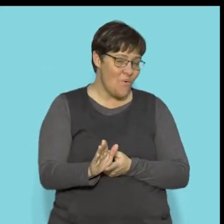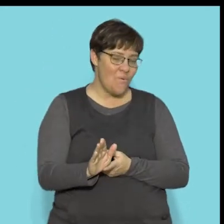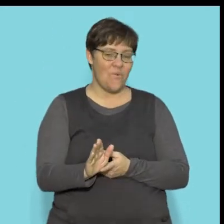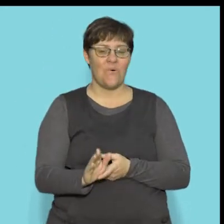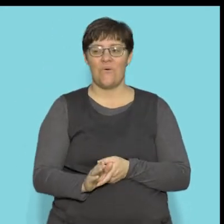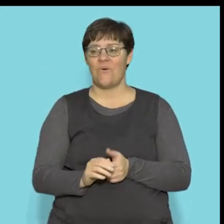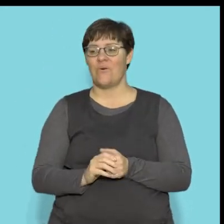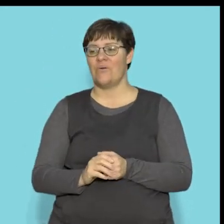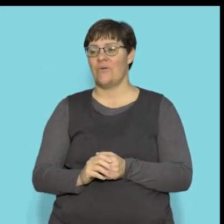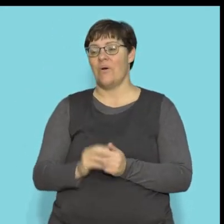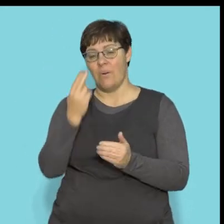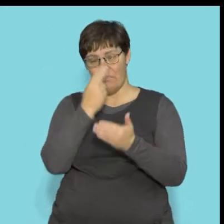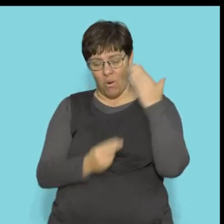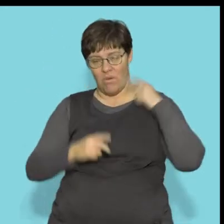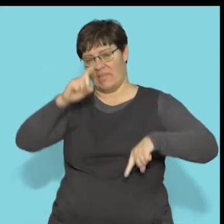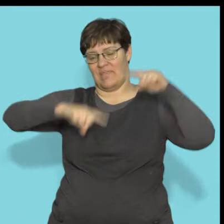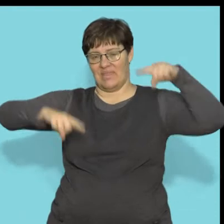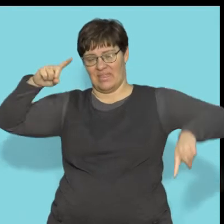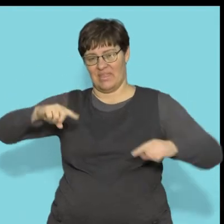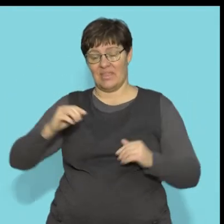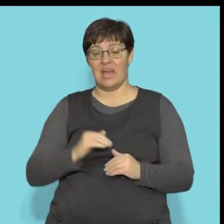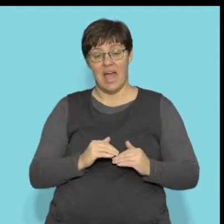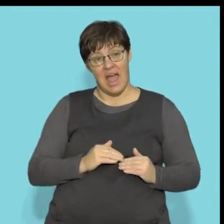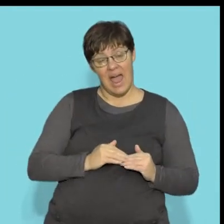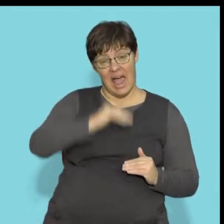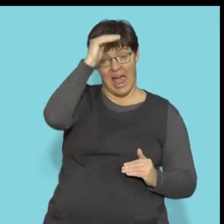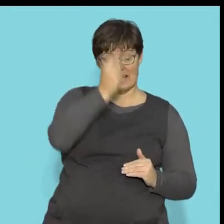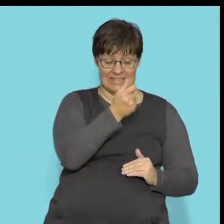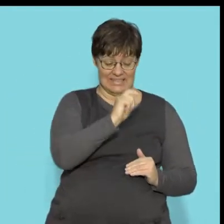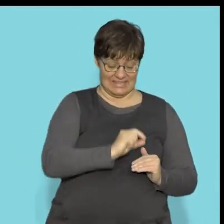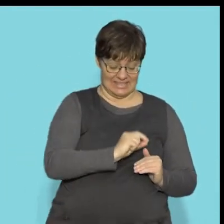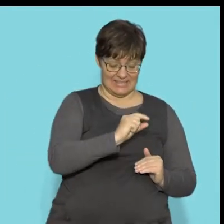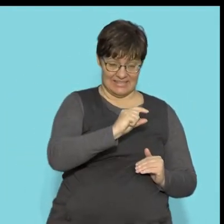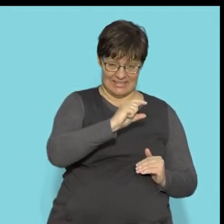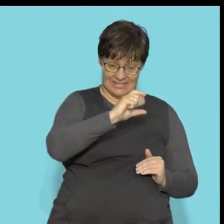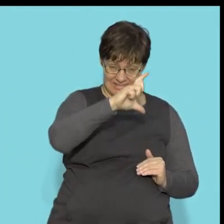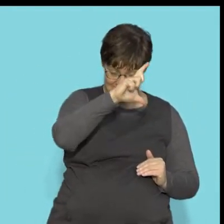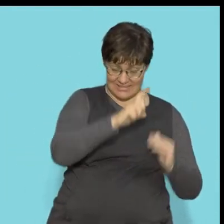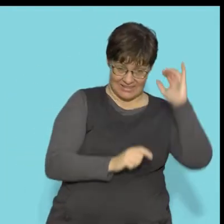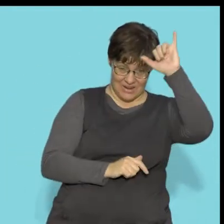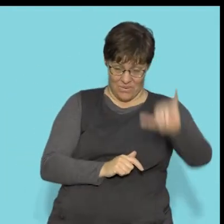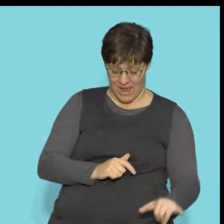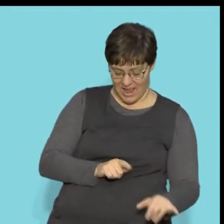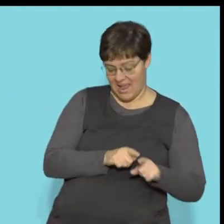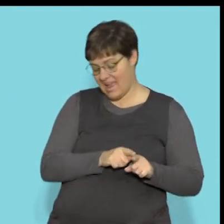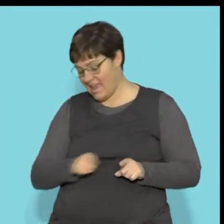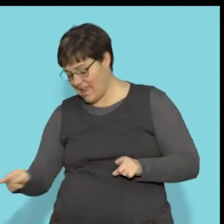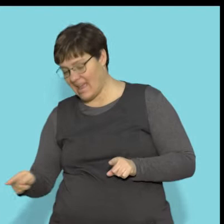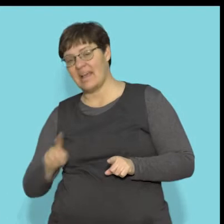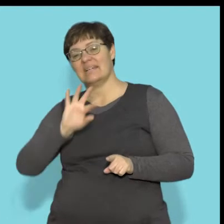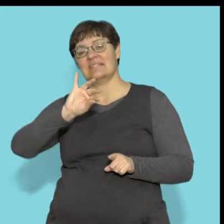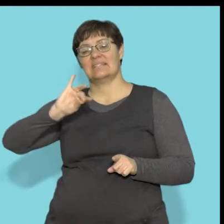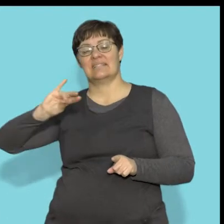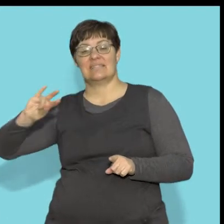both of the variables, the height of the seedlings and the